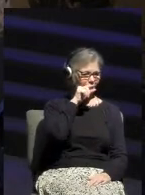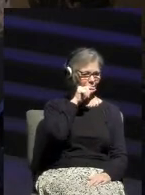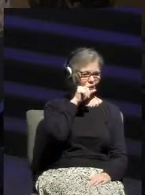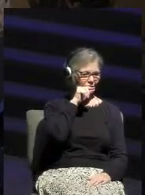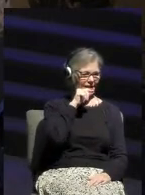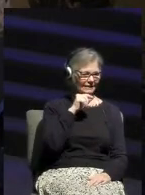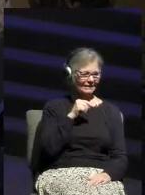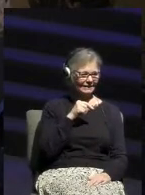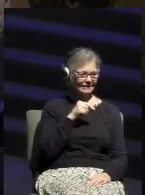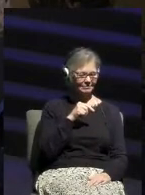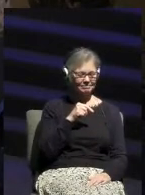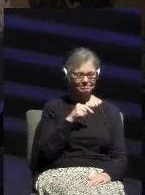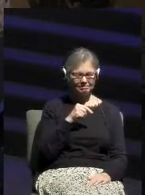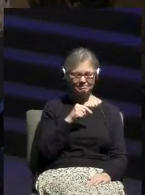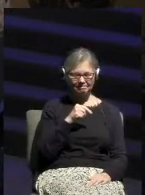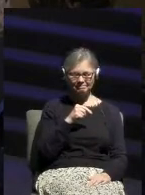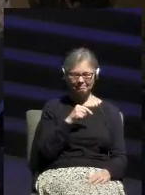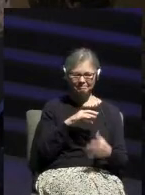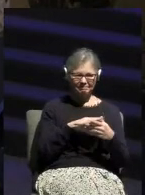sakes.